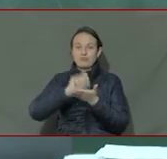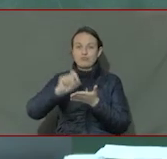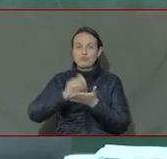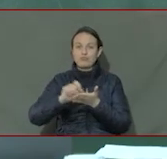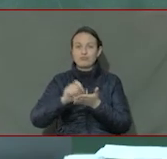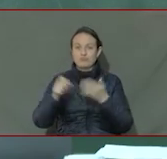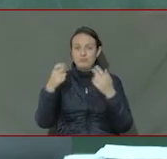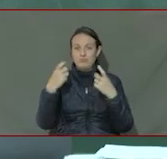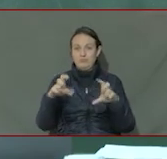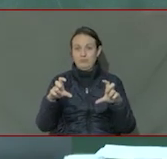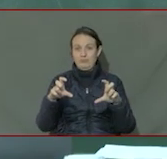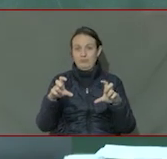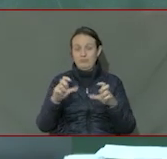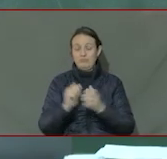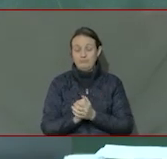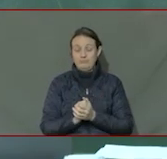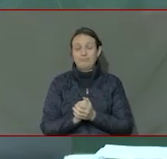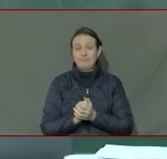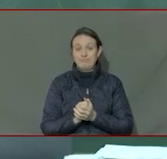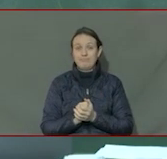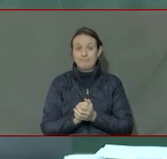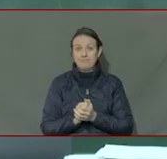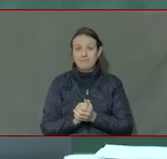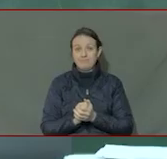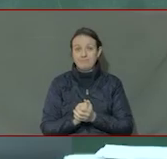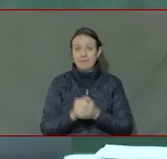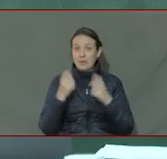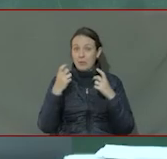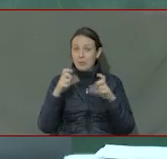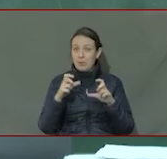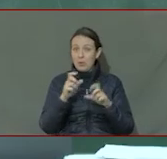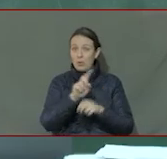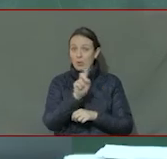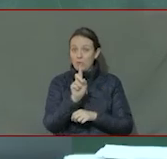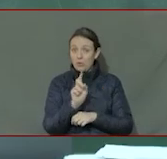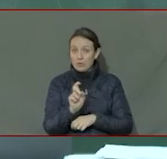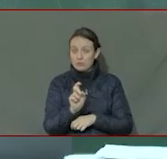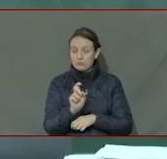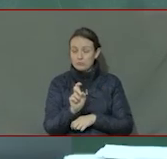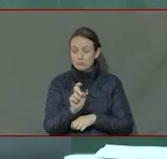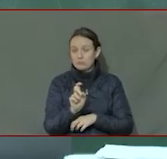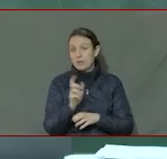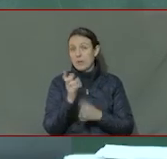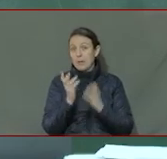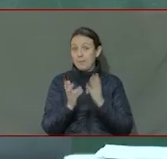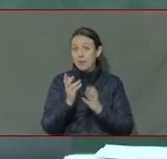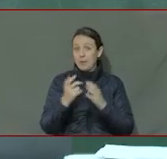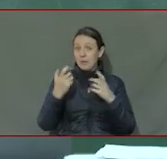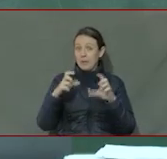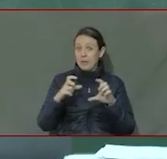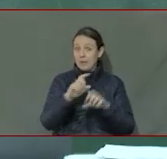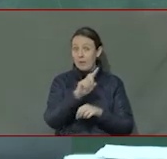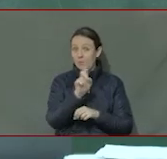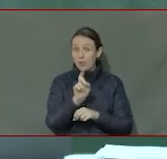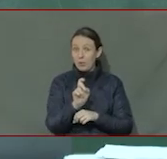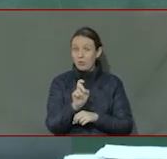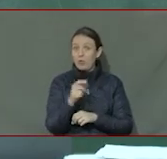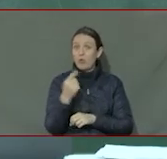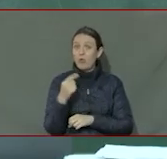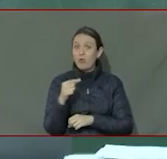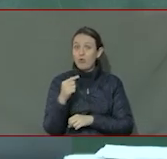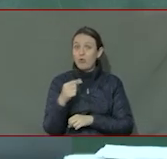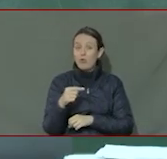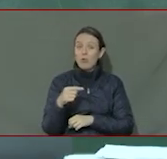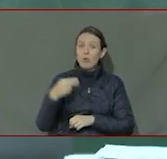Now, please write down there about the paragraph question. Whenever you get any paragraph question with regards to